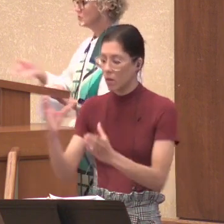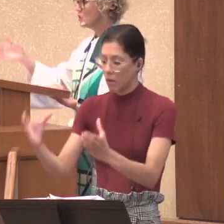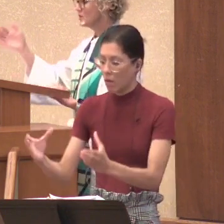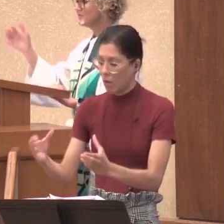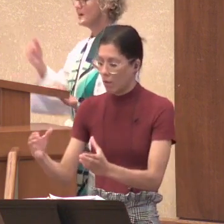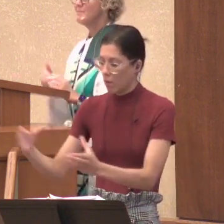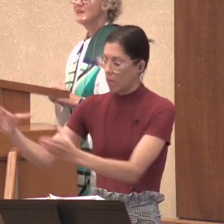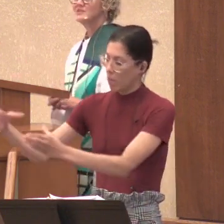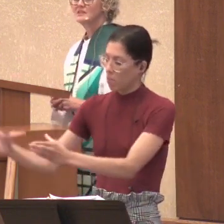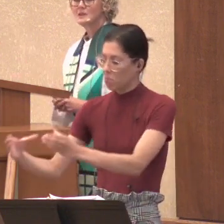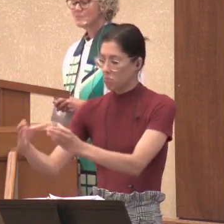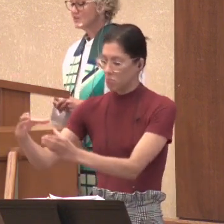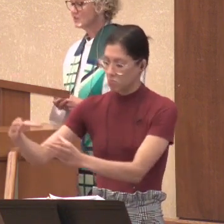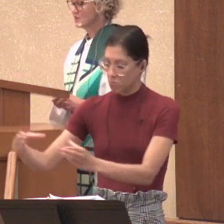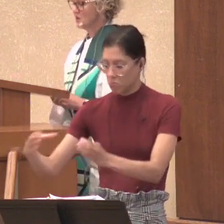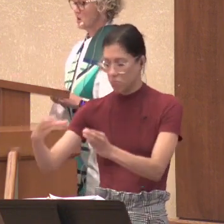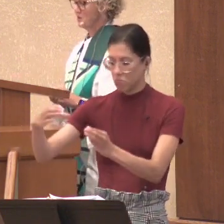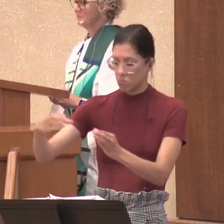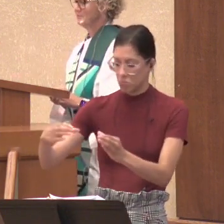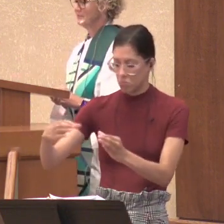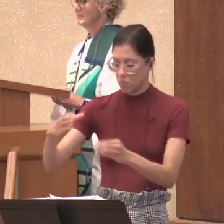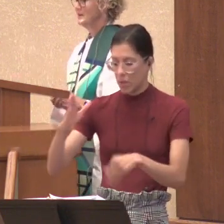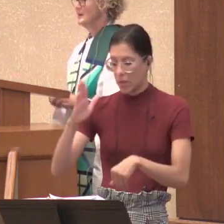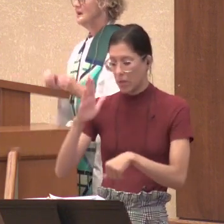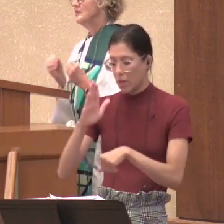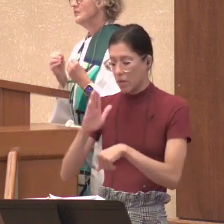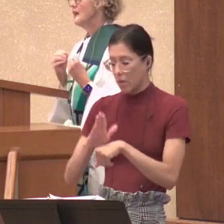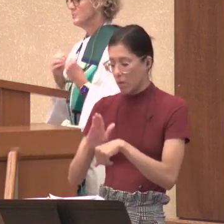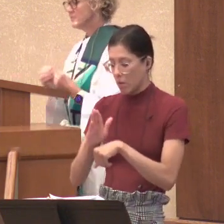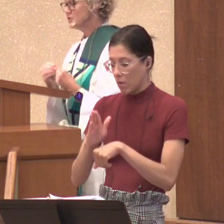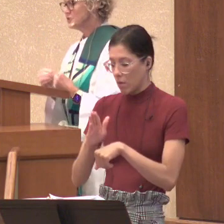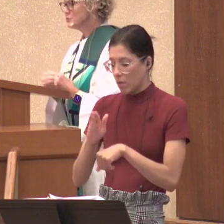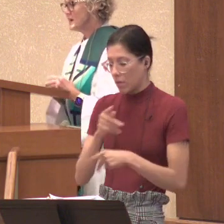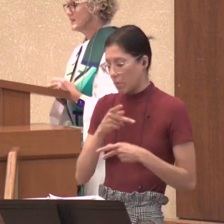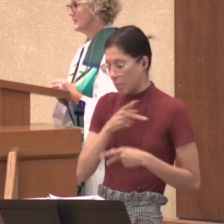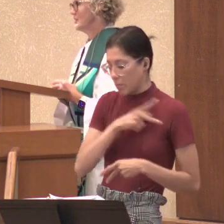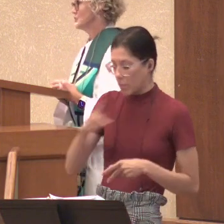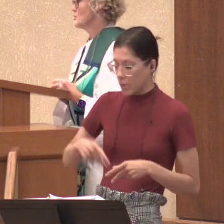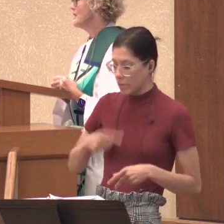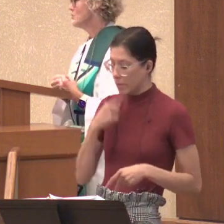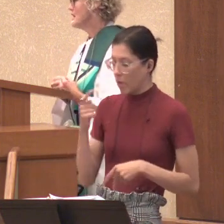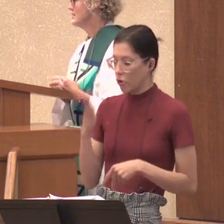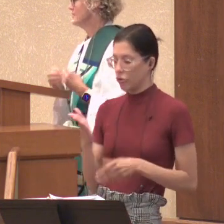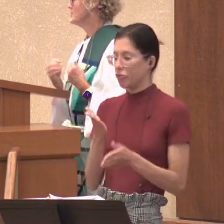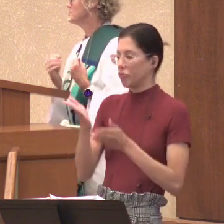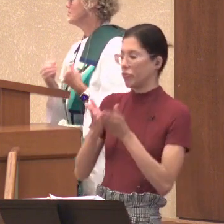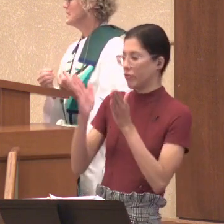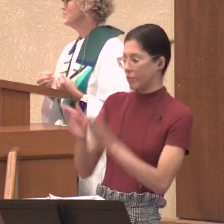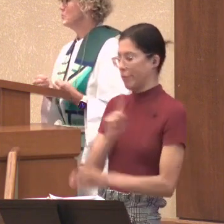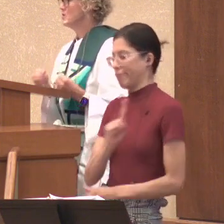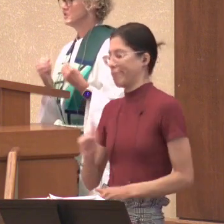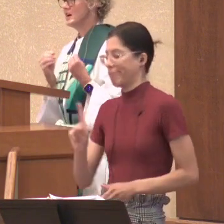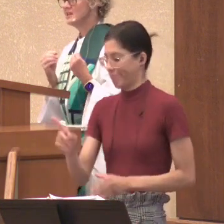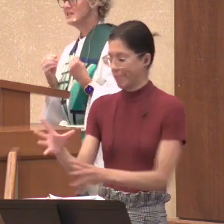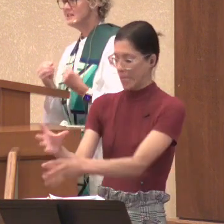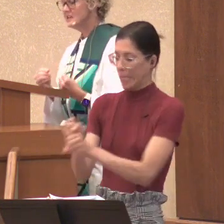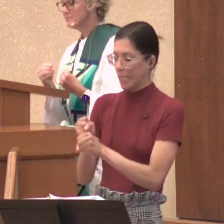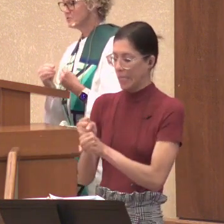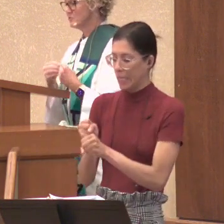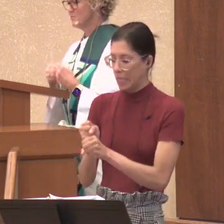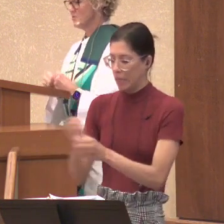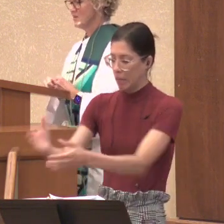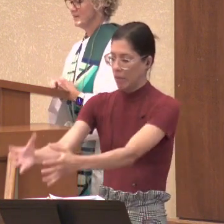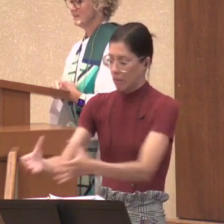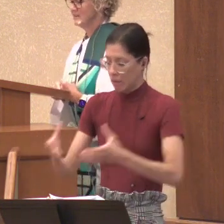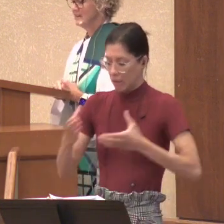maids to go get that basket and bring it to her. Now the princess recognized right away that this baby was a